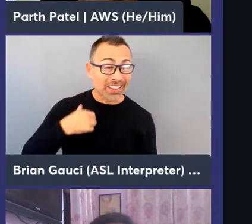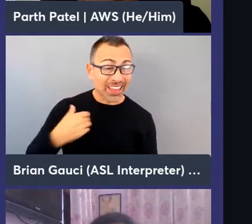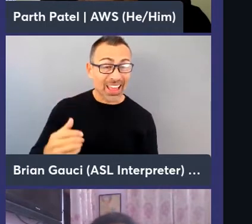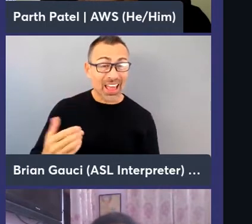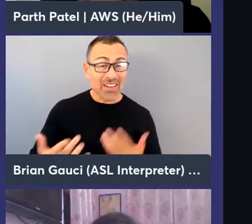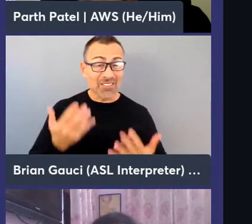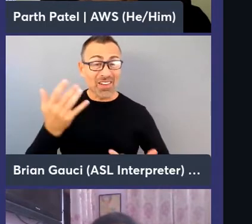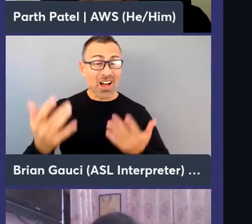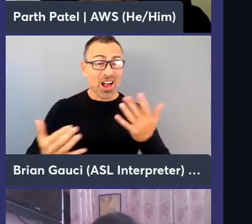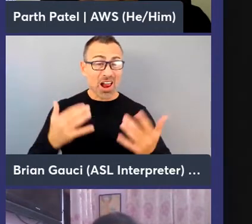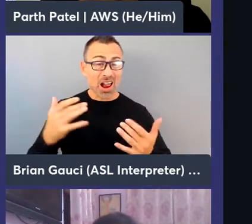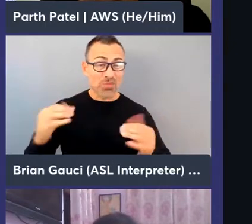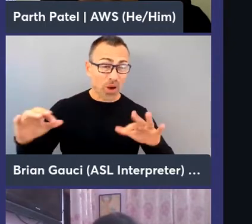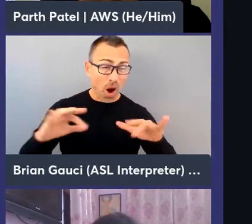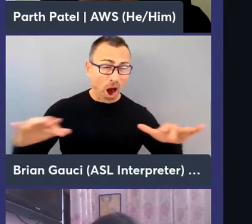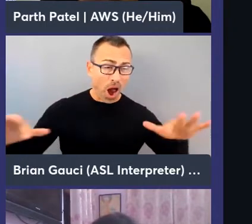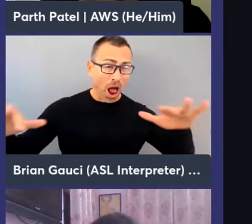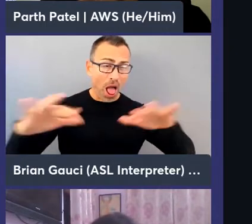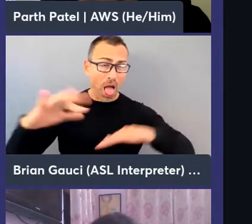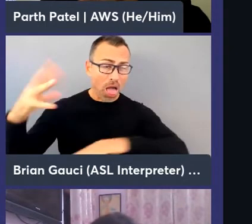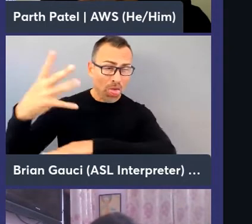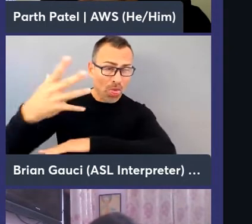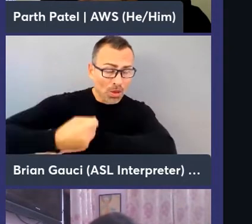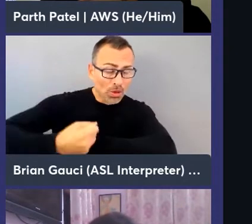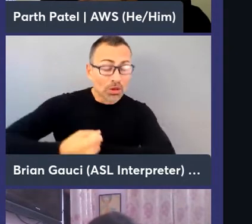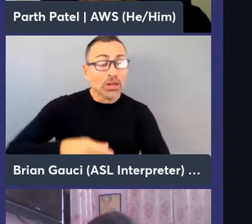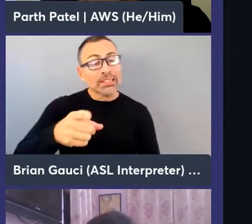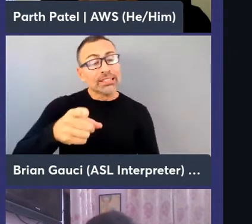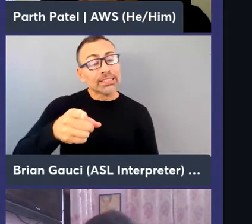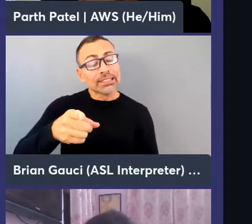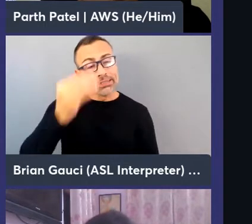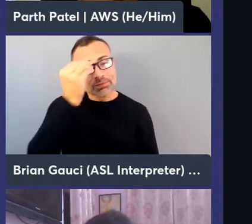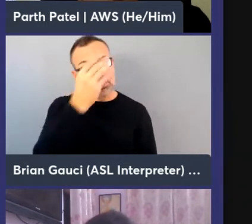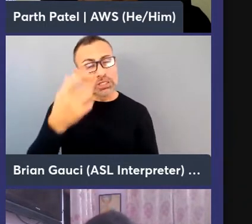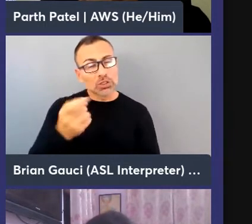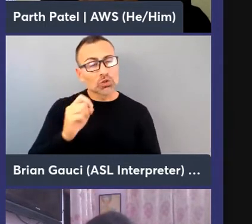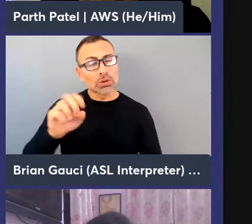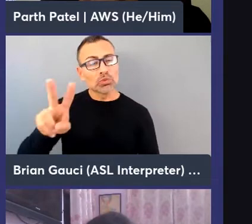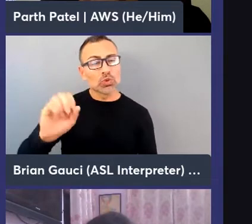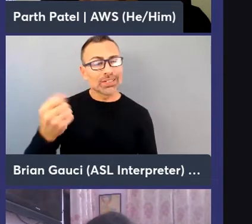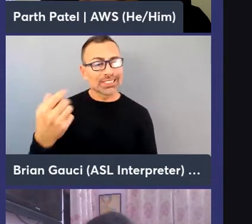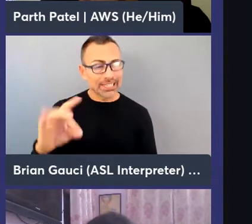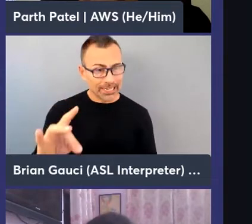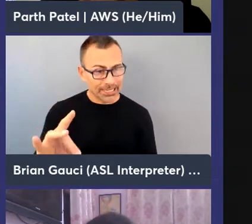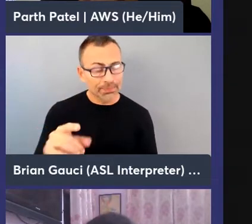data from 2018, and what I will get from this